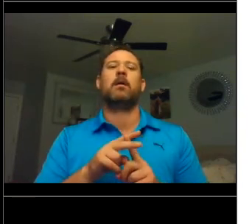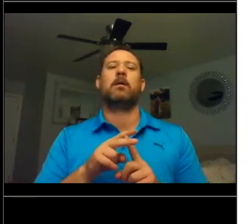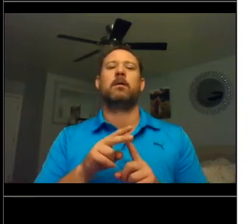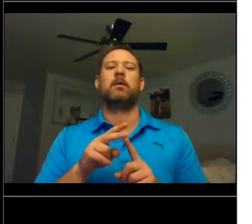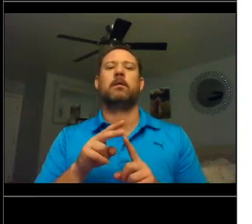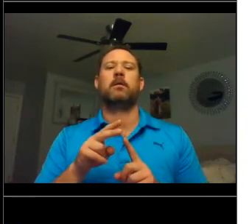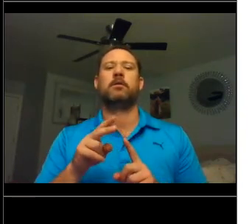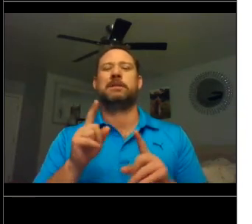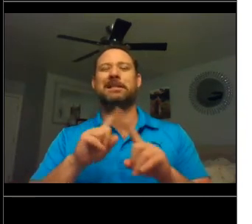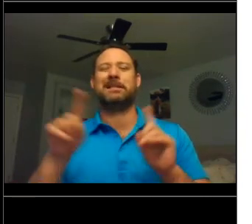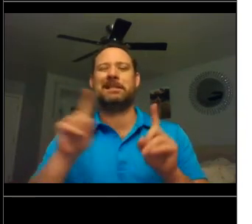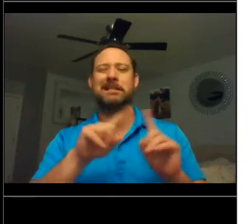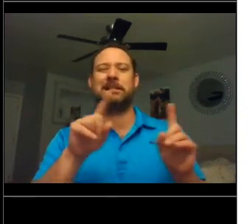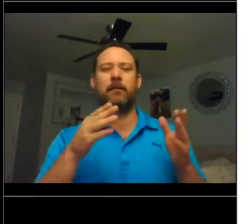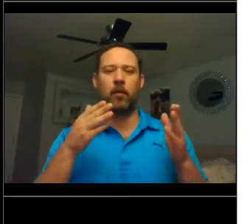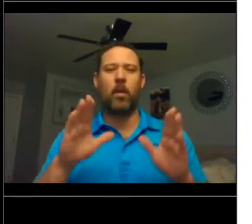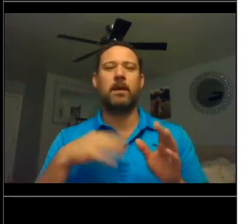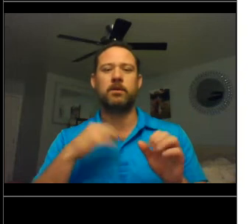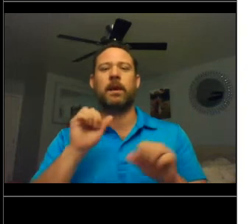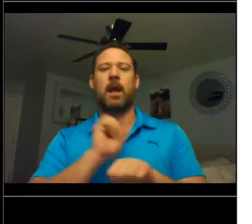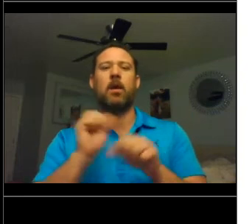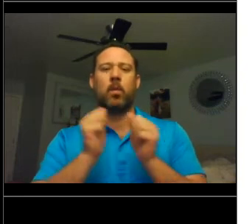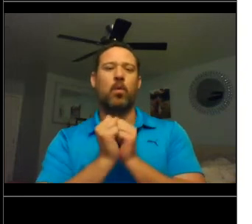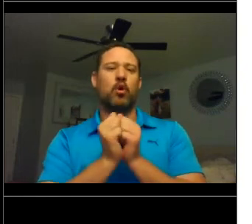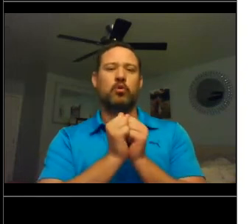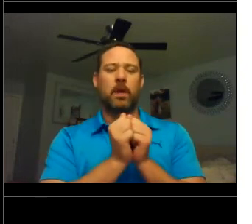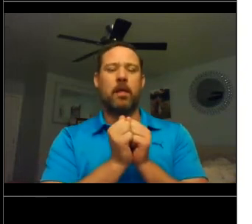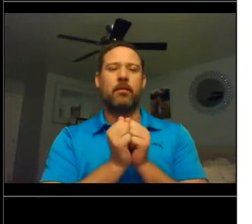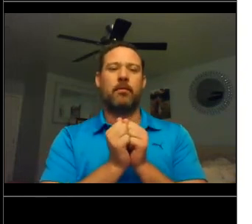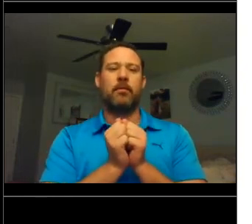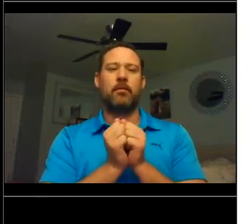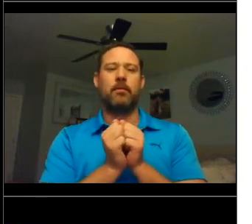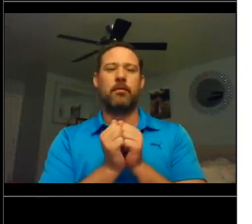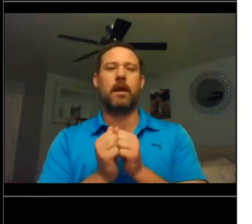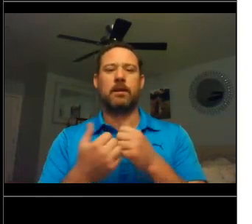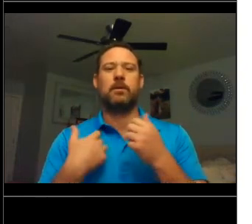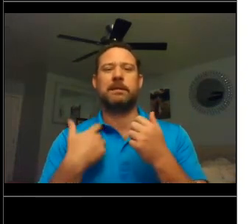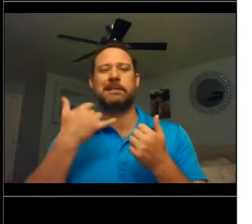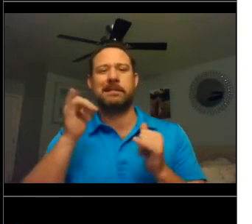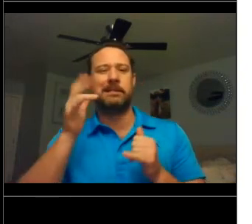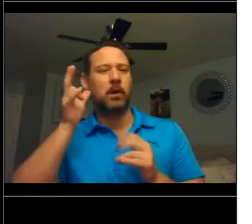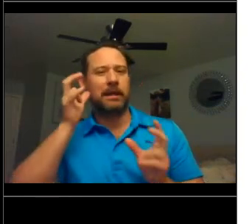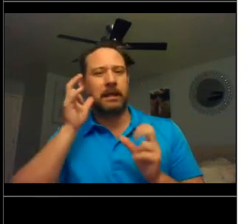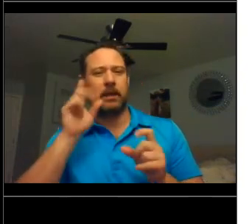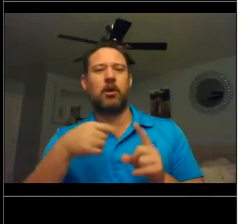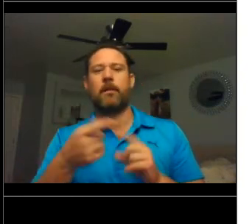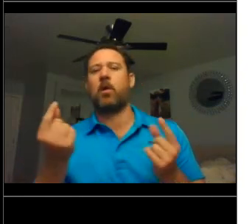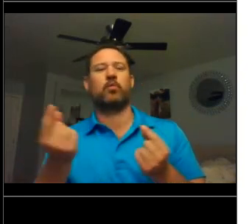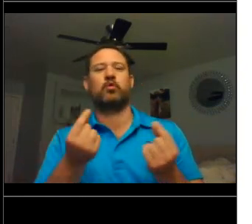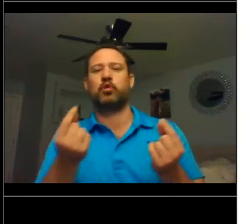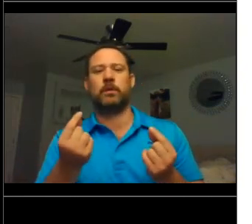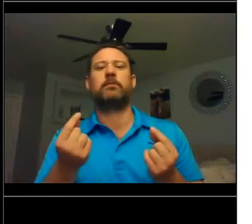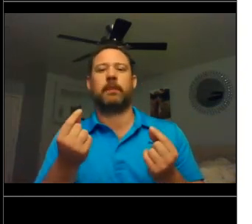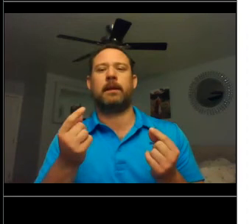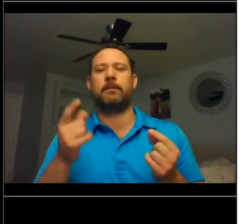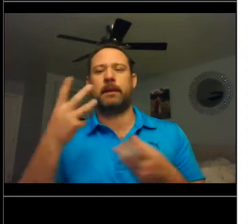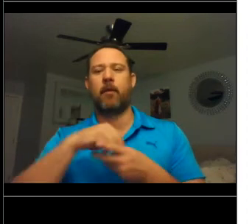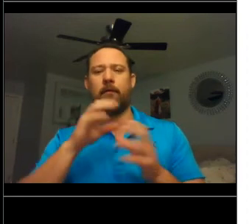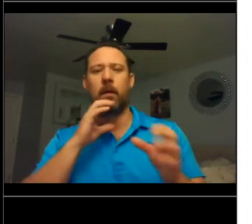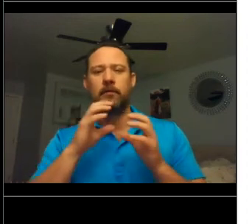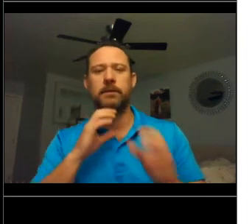There's different ways that we can work together, and we'd still like to hear about what you're doing and be in conversation with